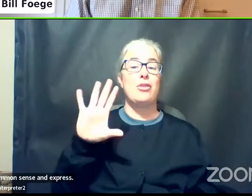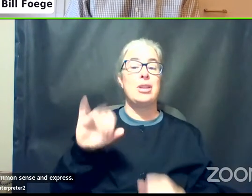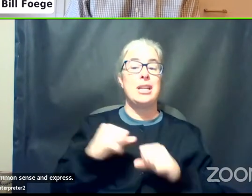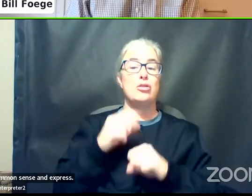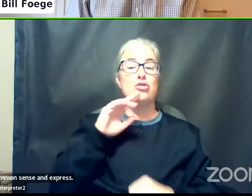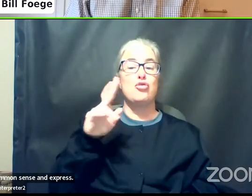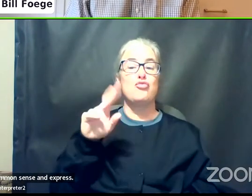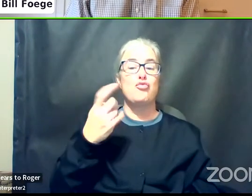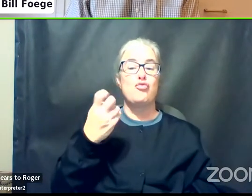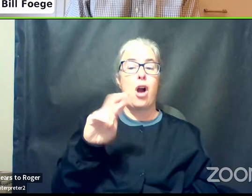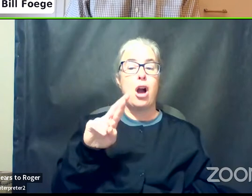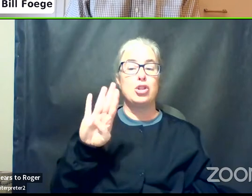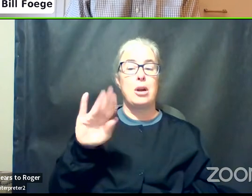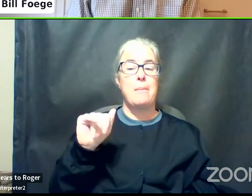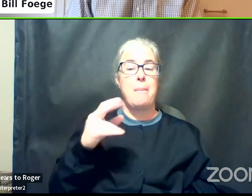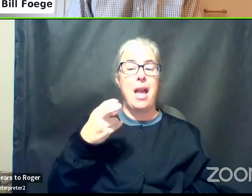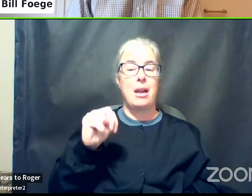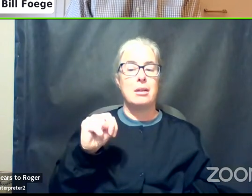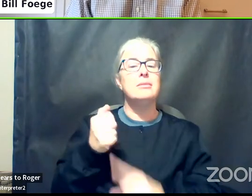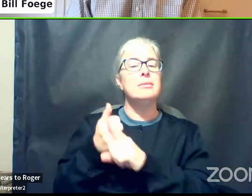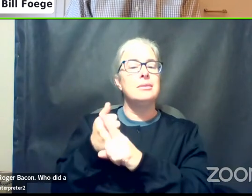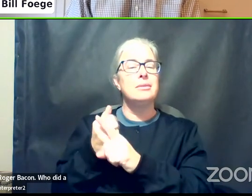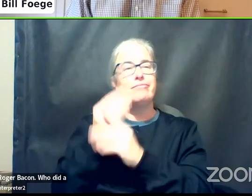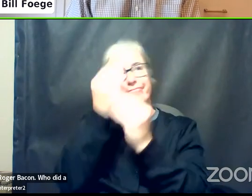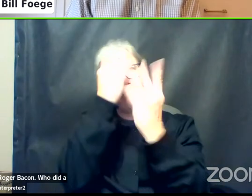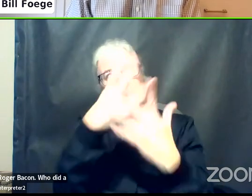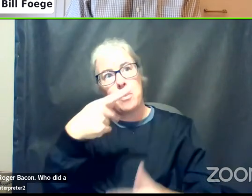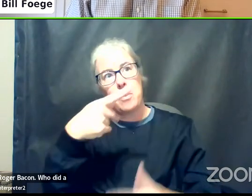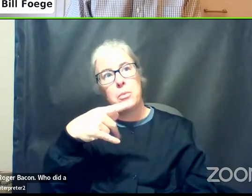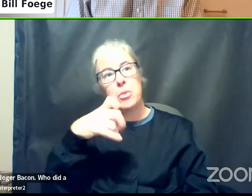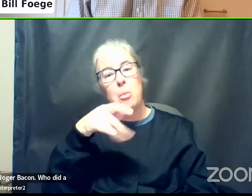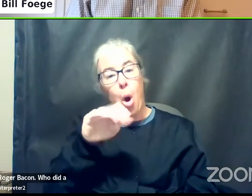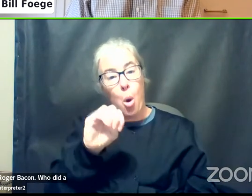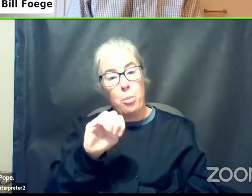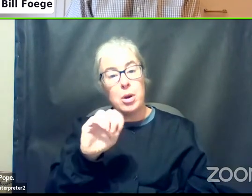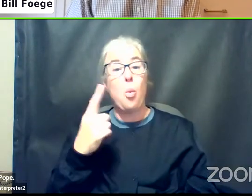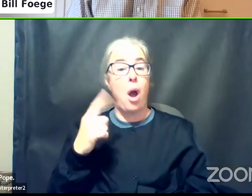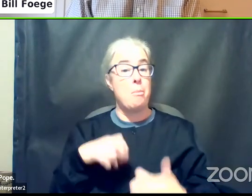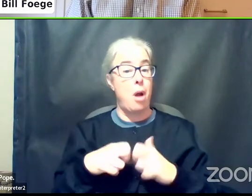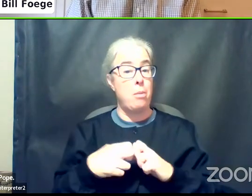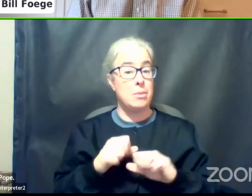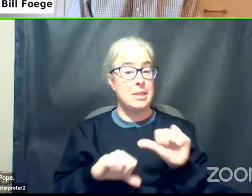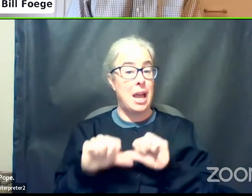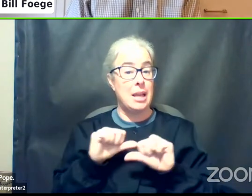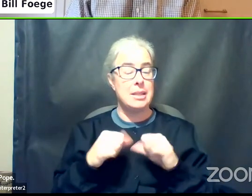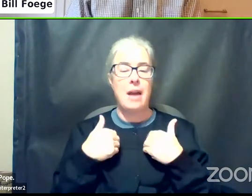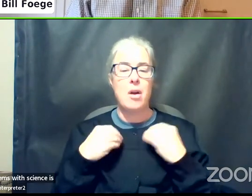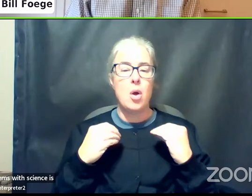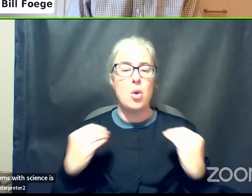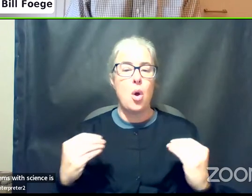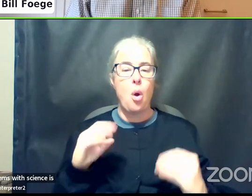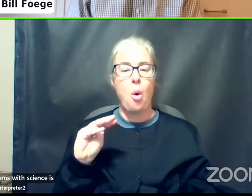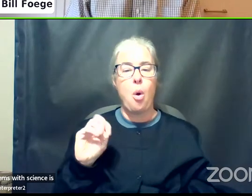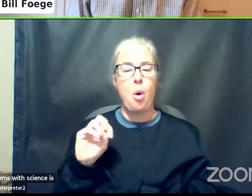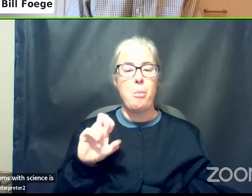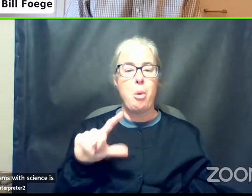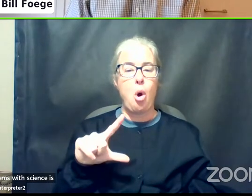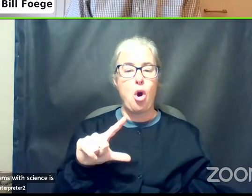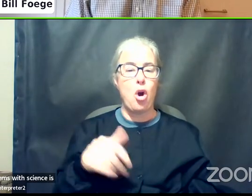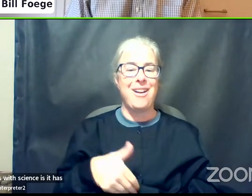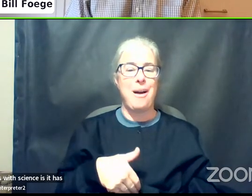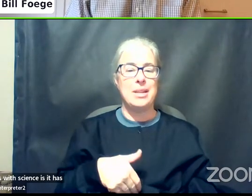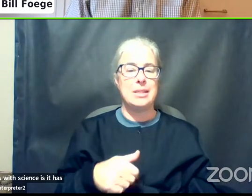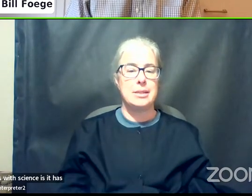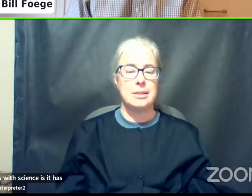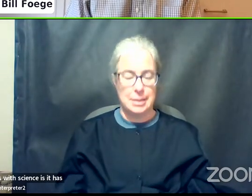who did a report for the pope and he said one of the problems with science is it has no moral compass